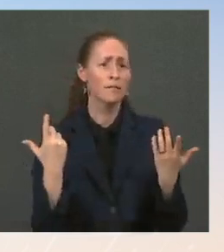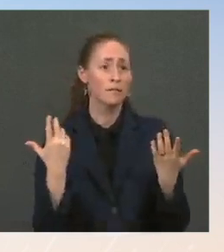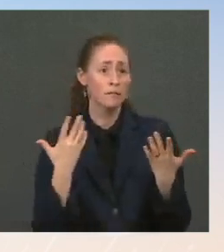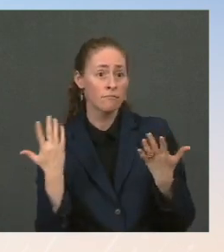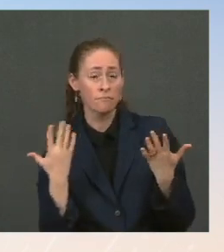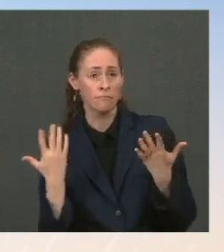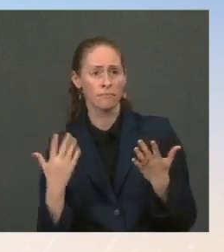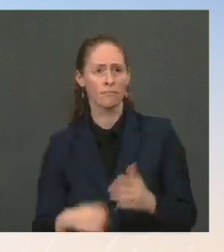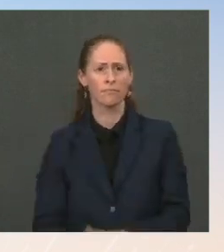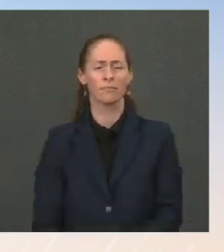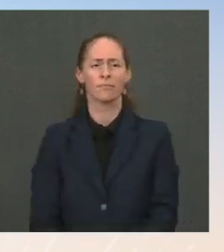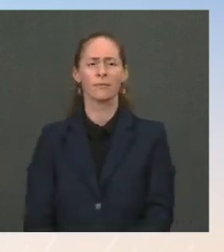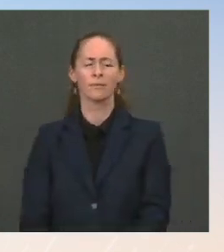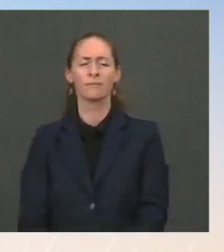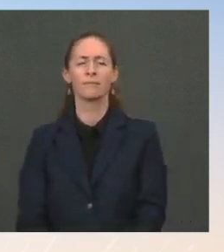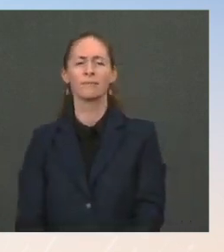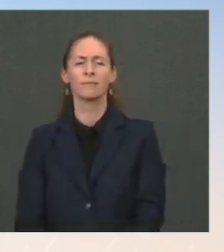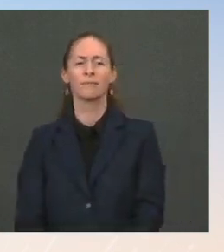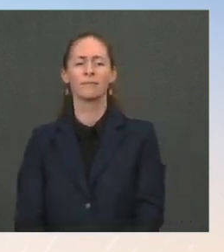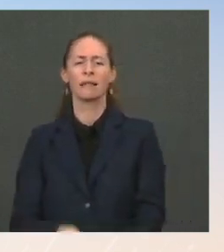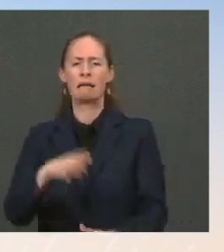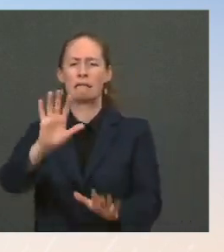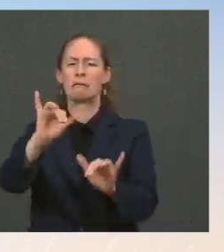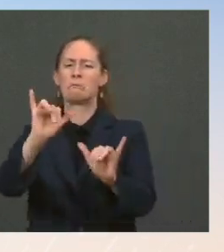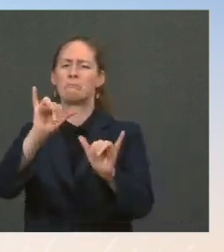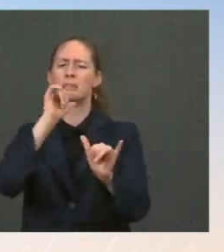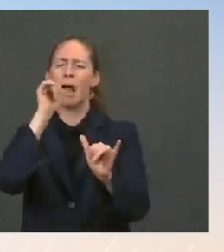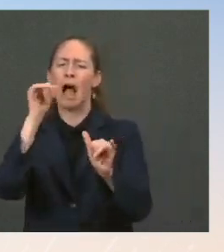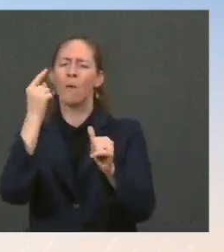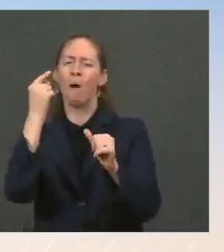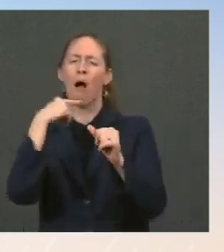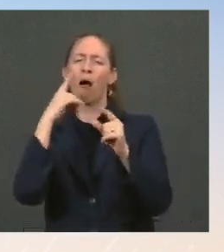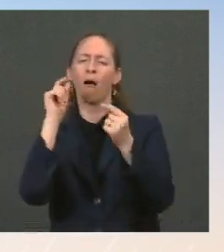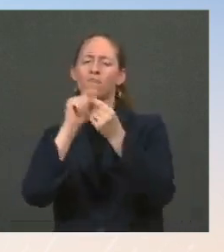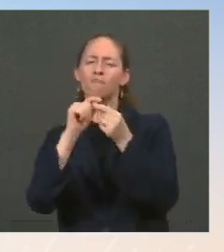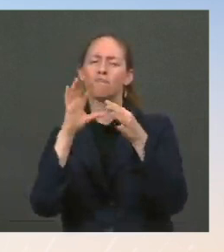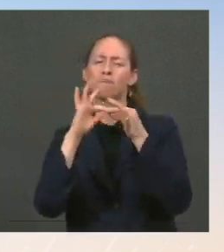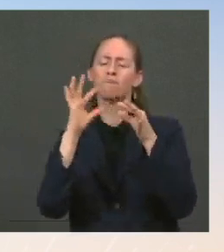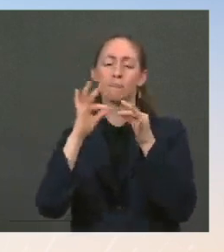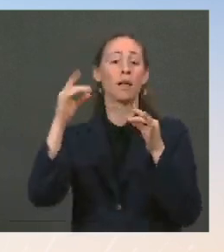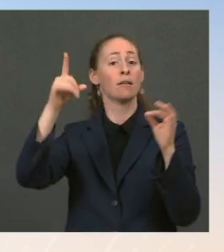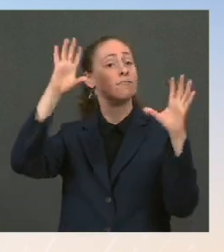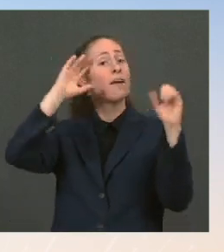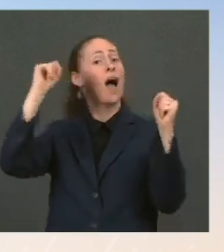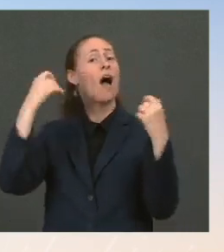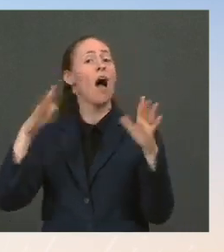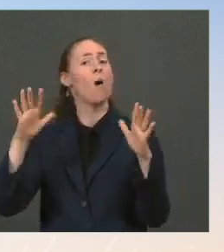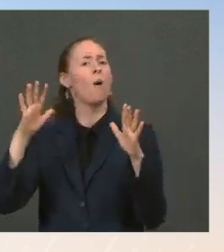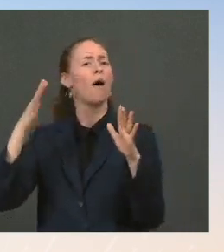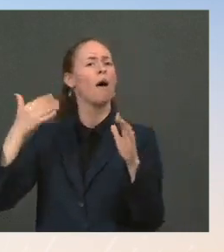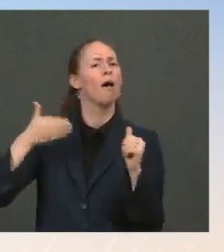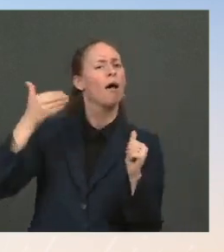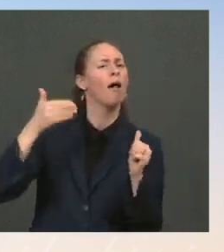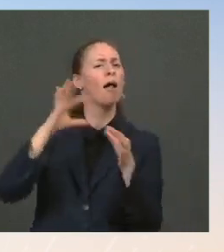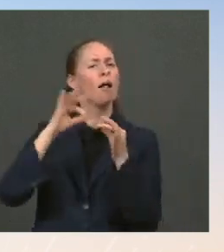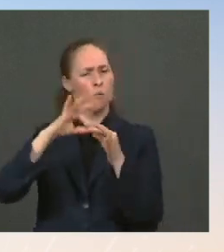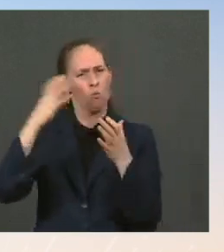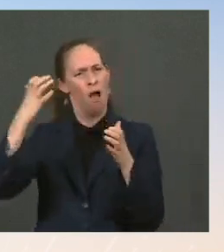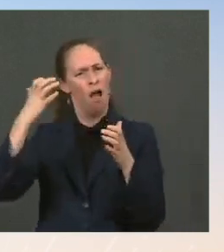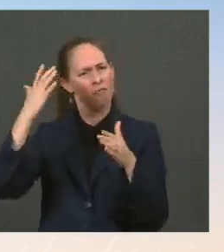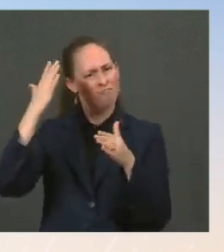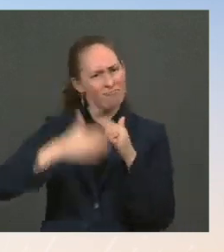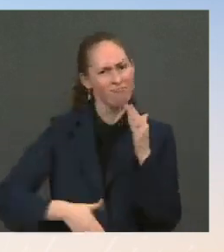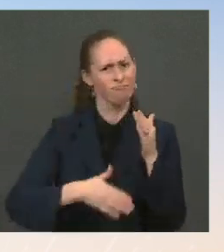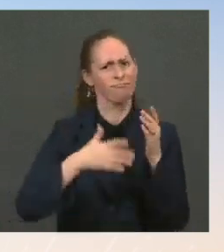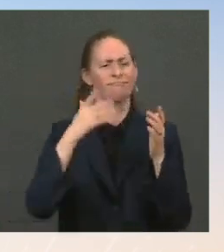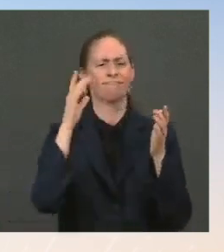not exactly what I conveyed earlier, but I will say that the president has conveyed many times that getting voting rights done, signing it into law, is